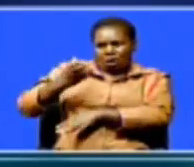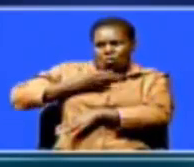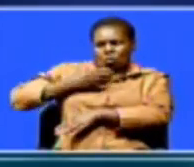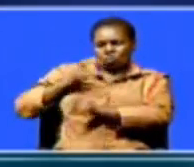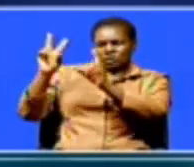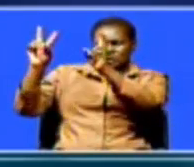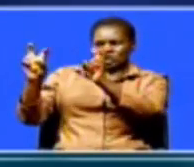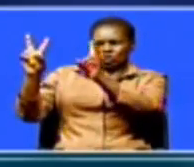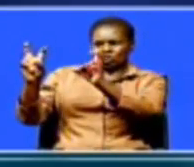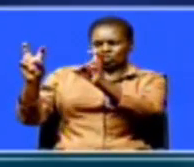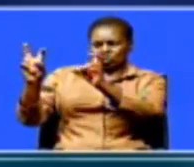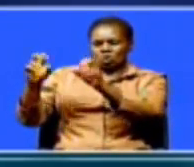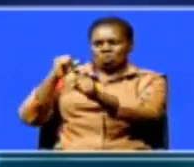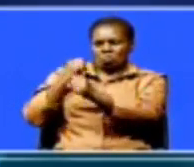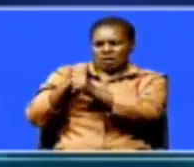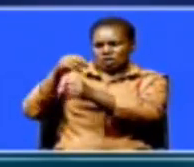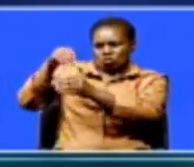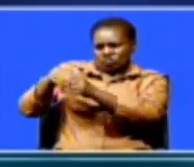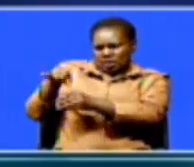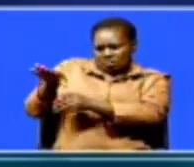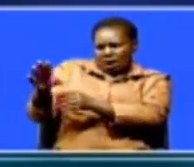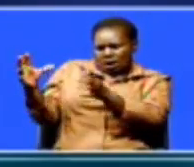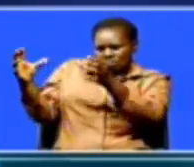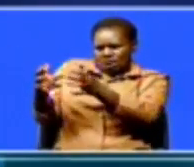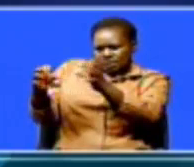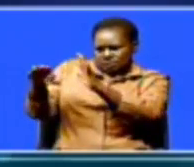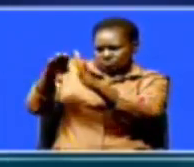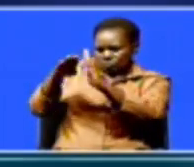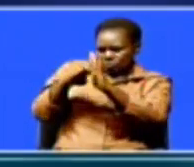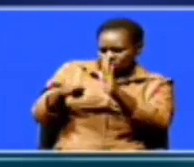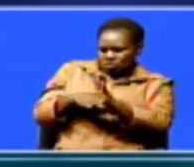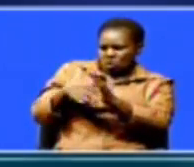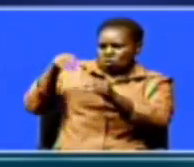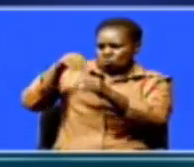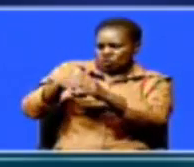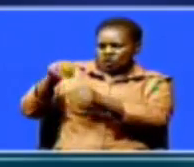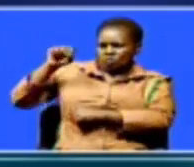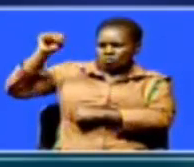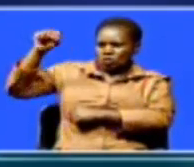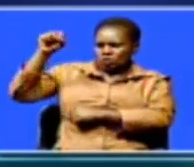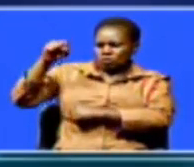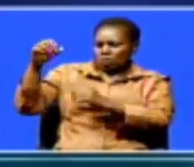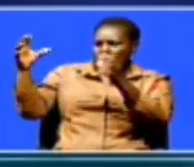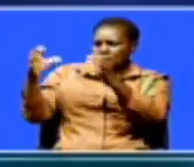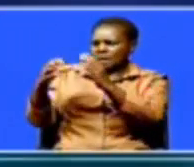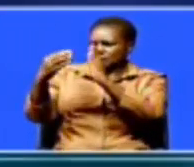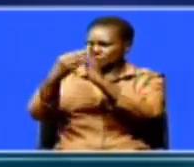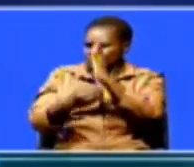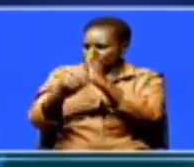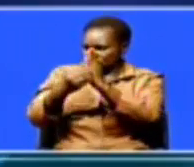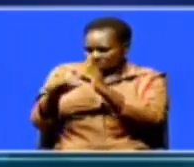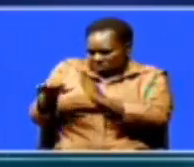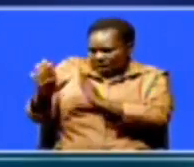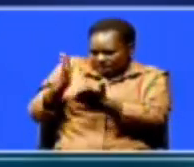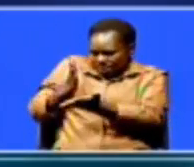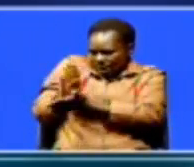because they're working within their party structures. They are working within the Political Parties Act, and that entitles